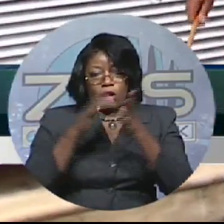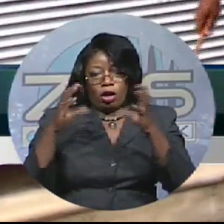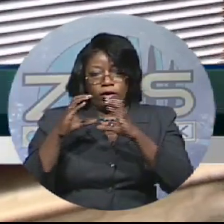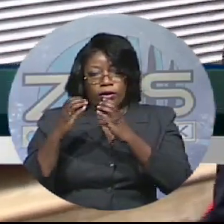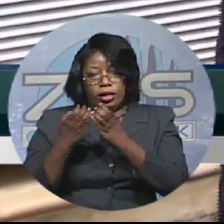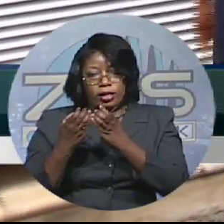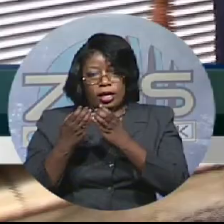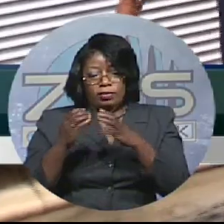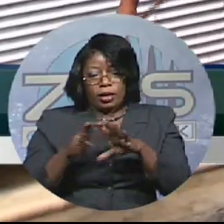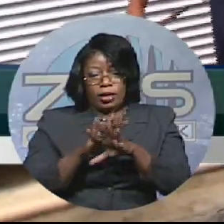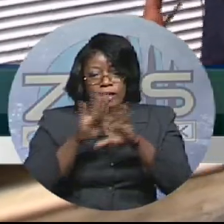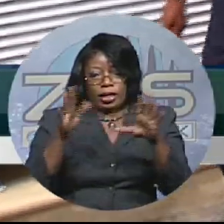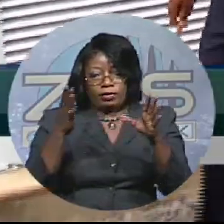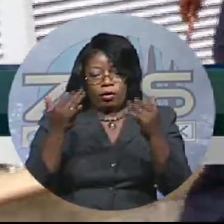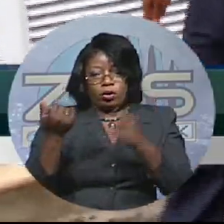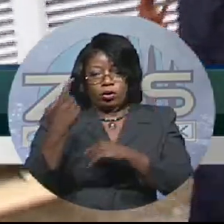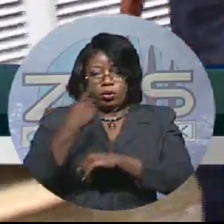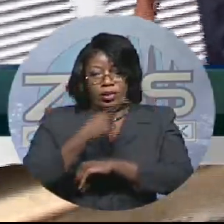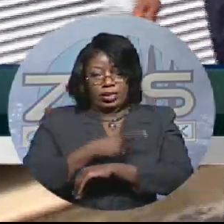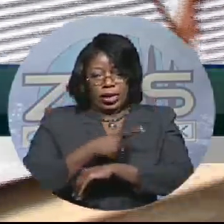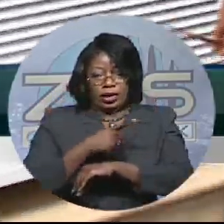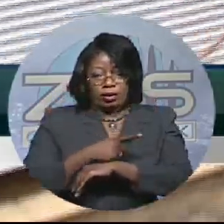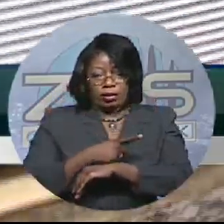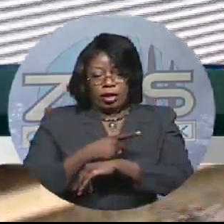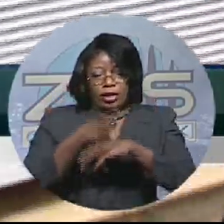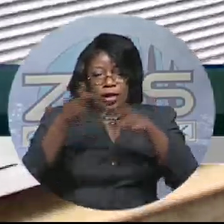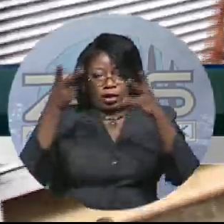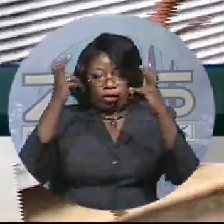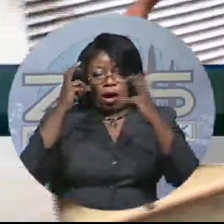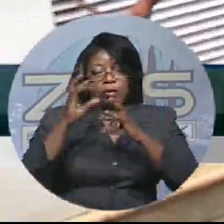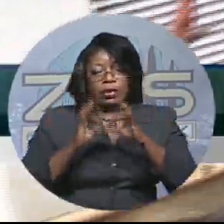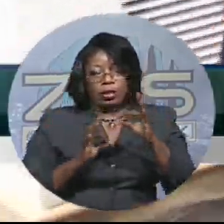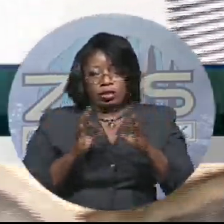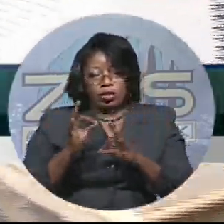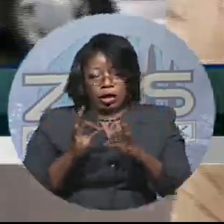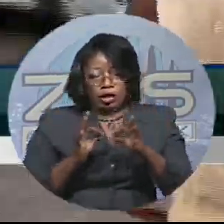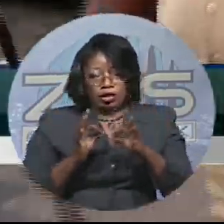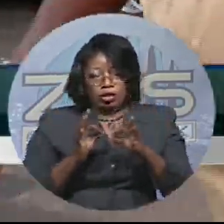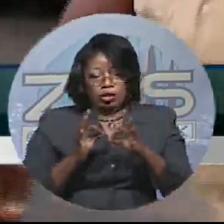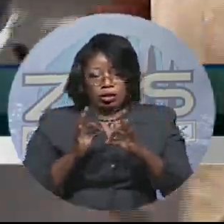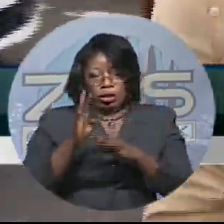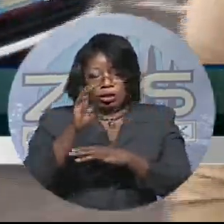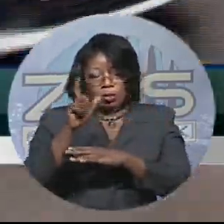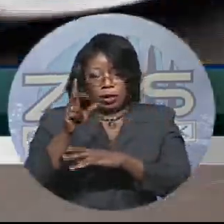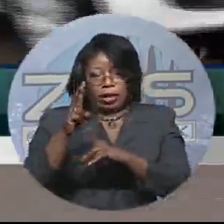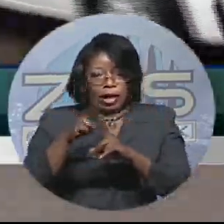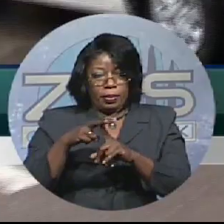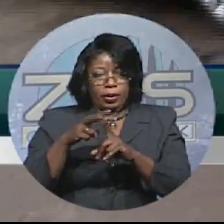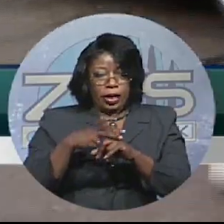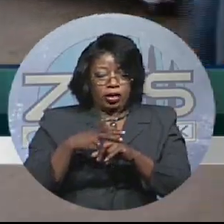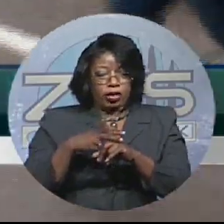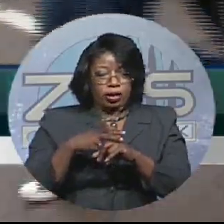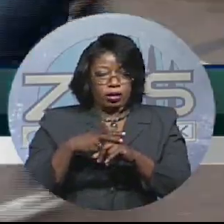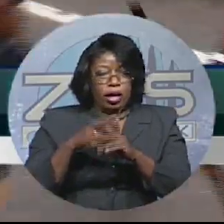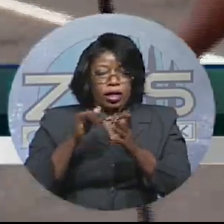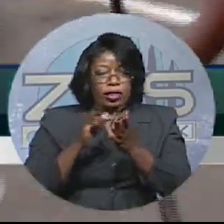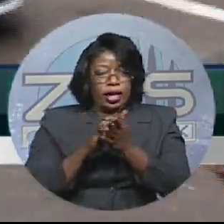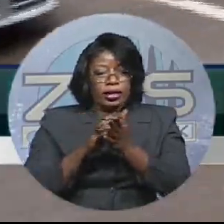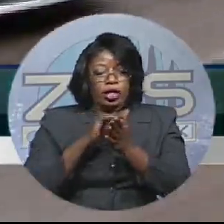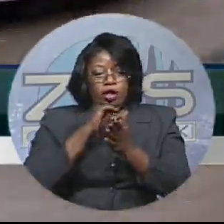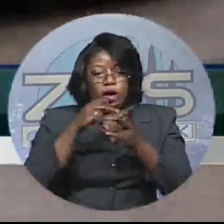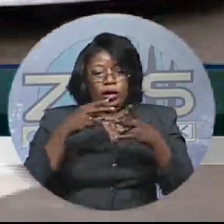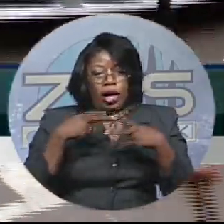cases had been cleared for today's date. The Crown had represented the court through the Vasili bail application, which has been objected to because there was